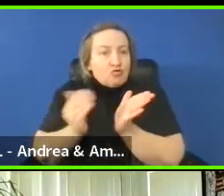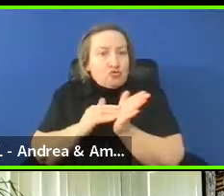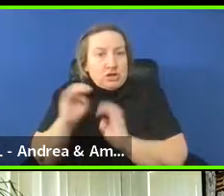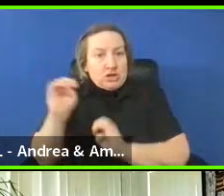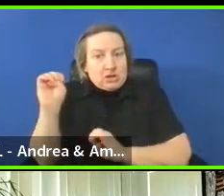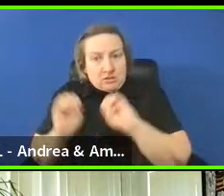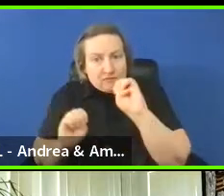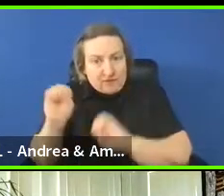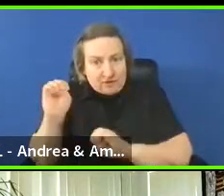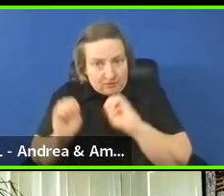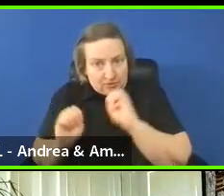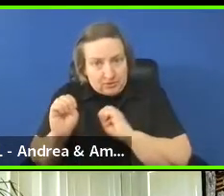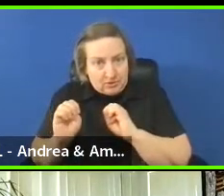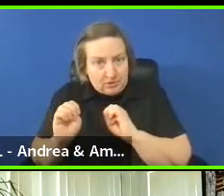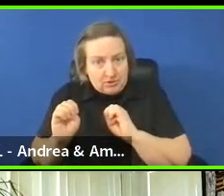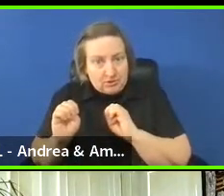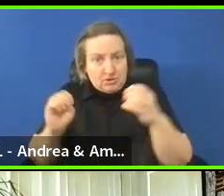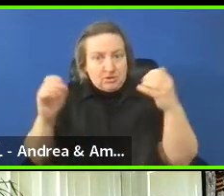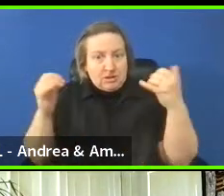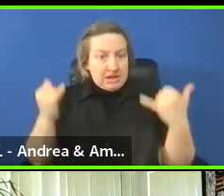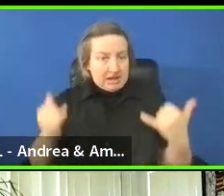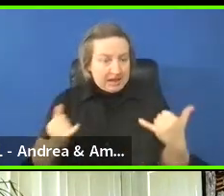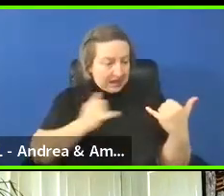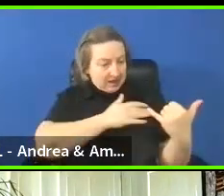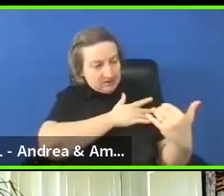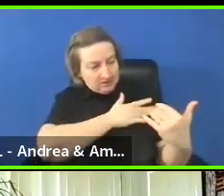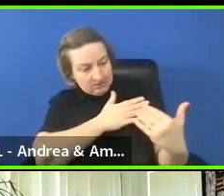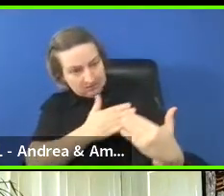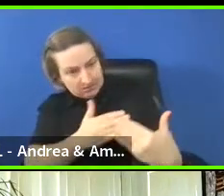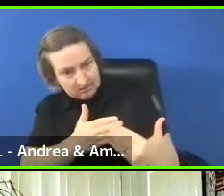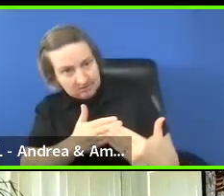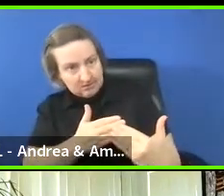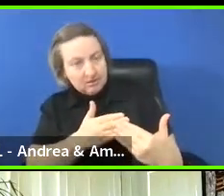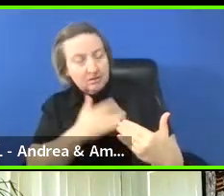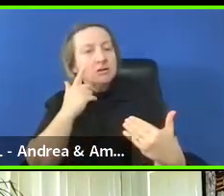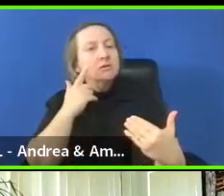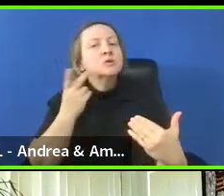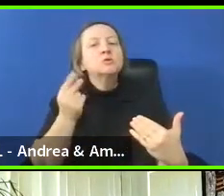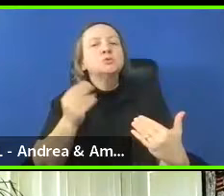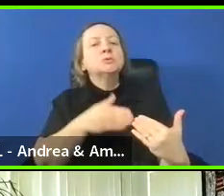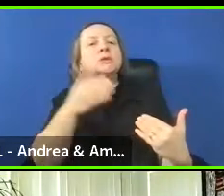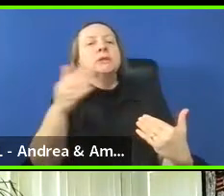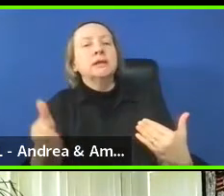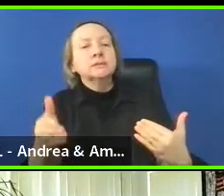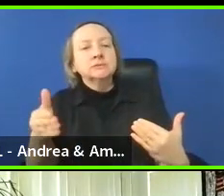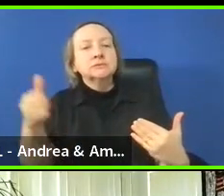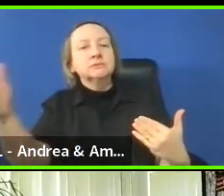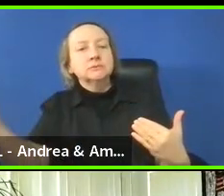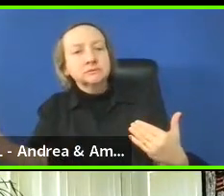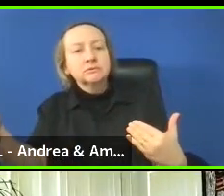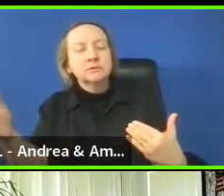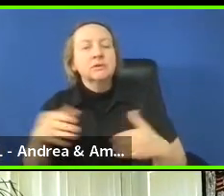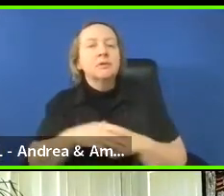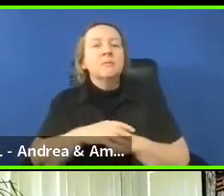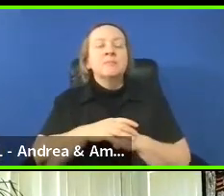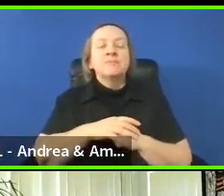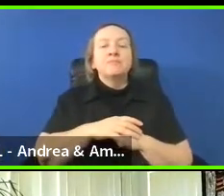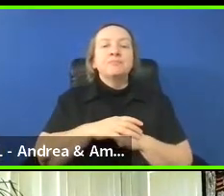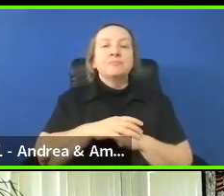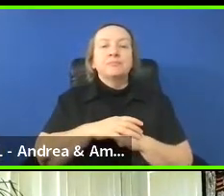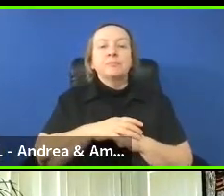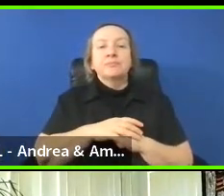reevaluation of where we are at for our next steps. And so as we